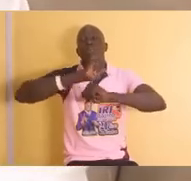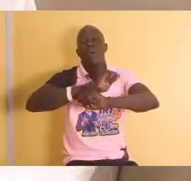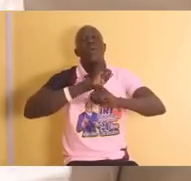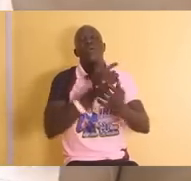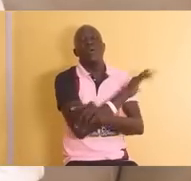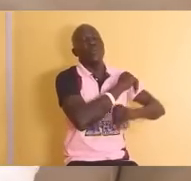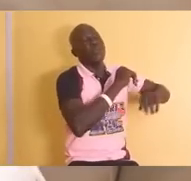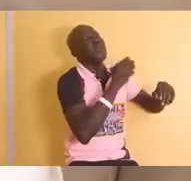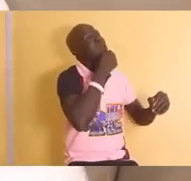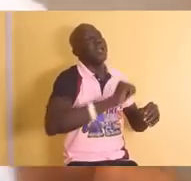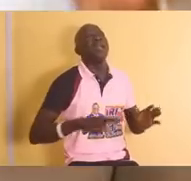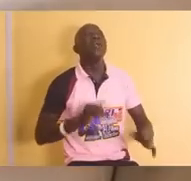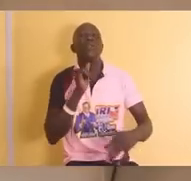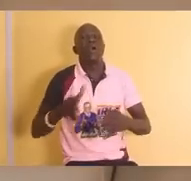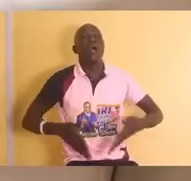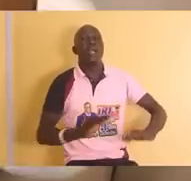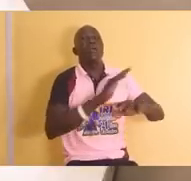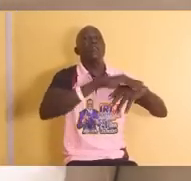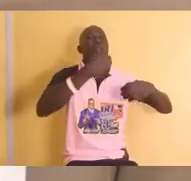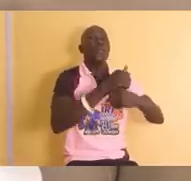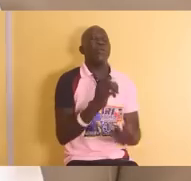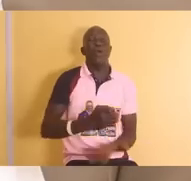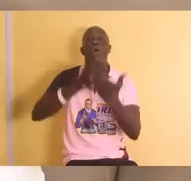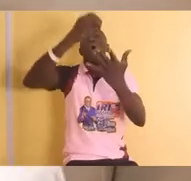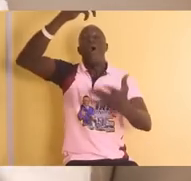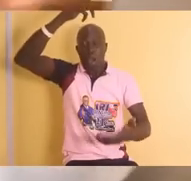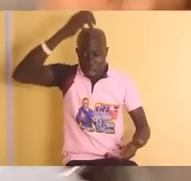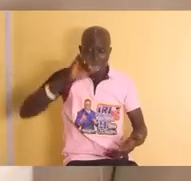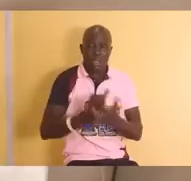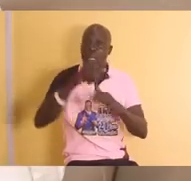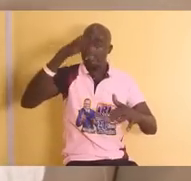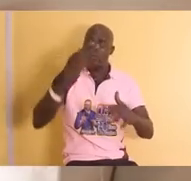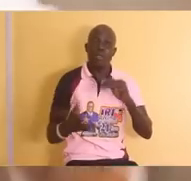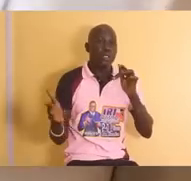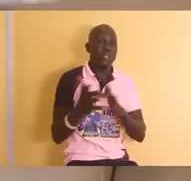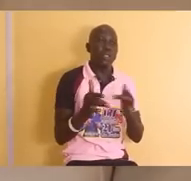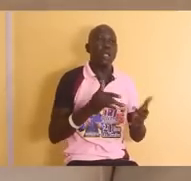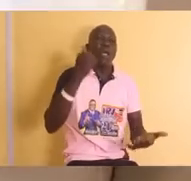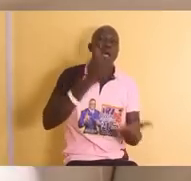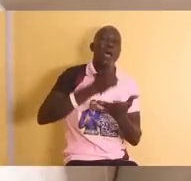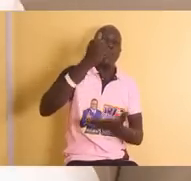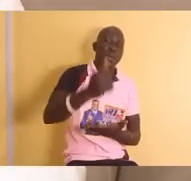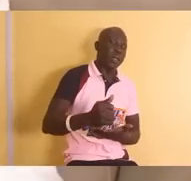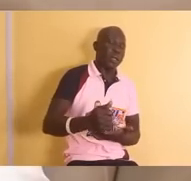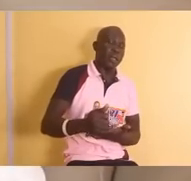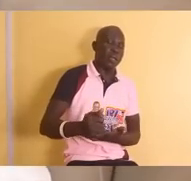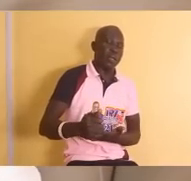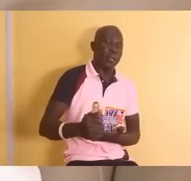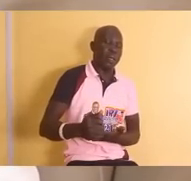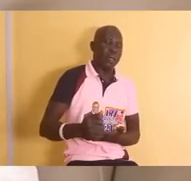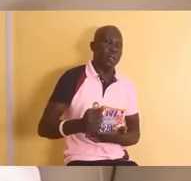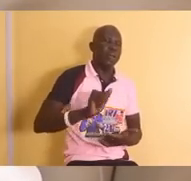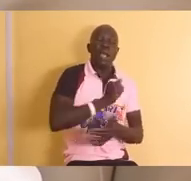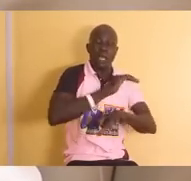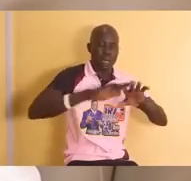aba ti o je ka gbe ewo re so loruko Jesu oya egbe na